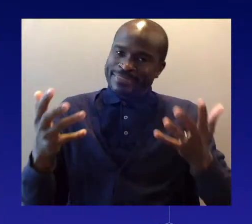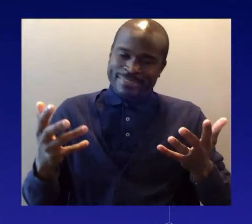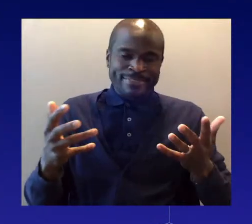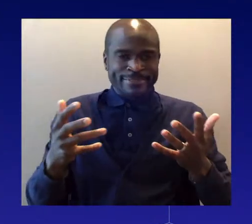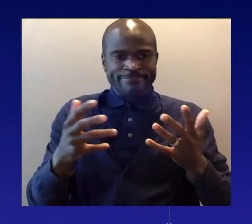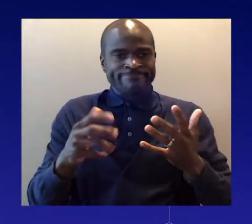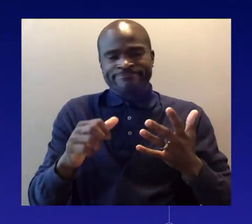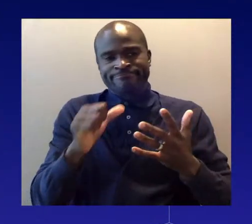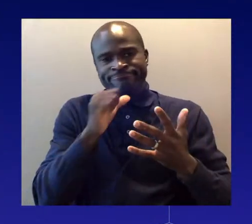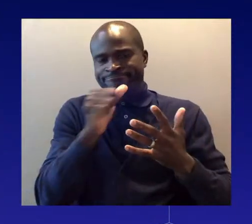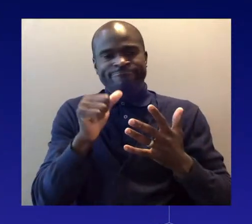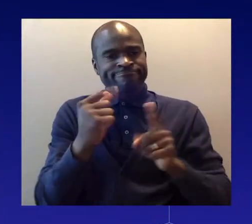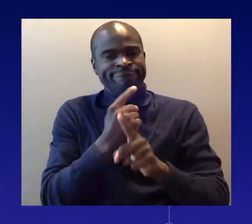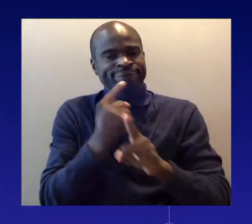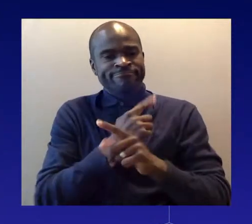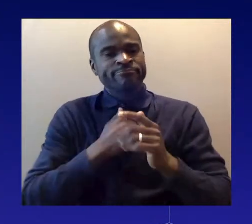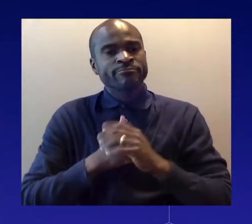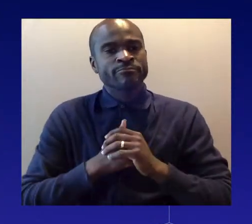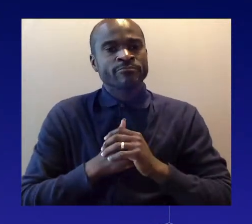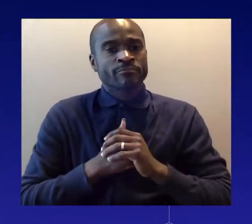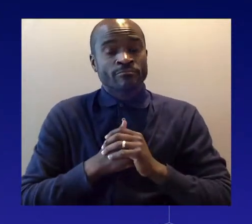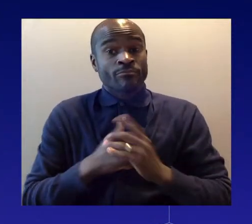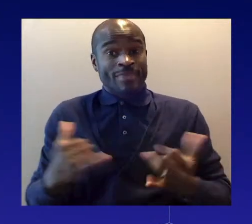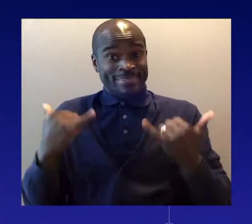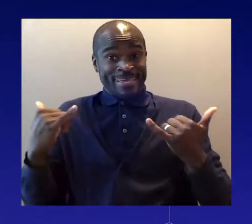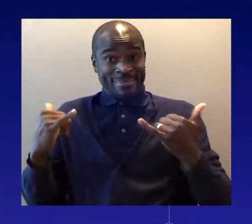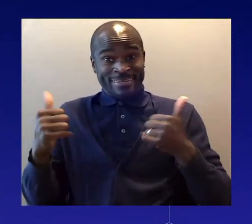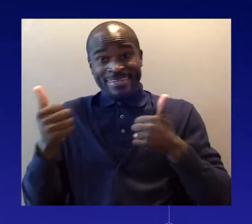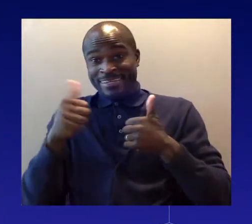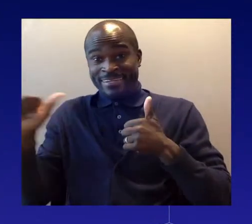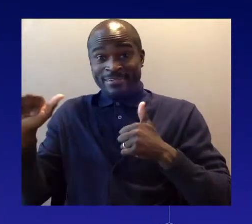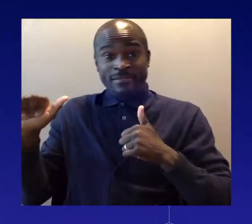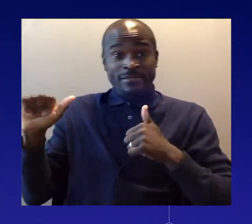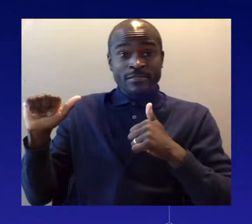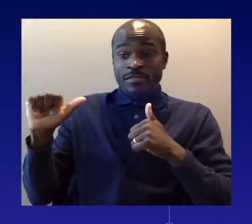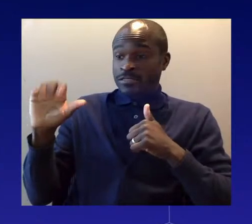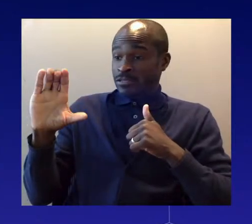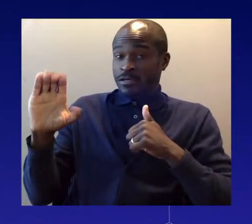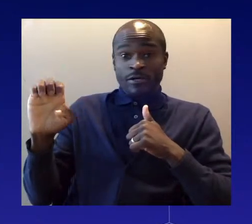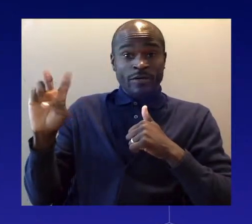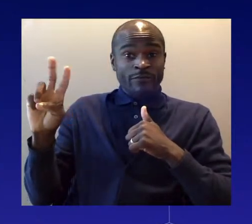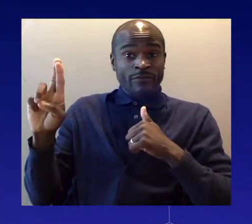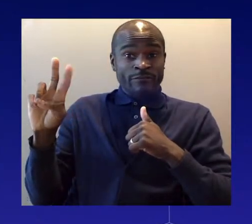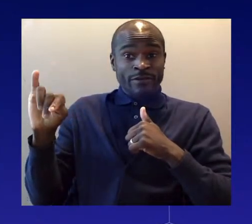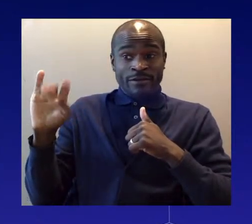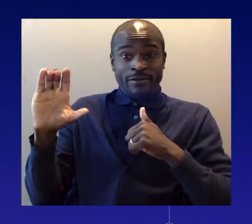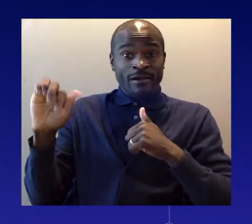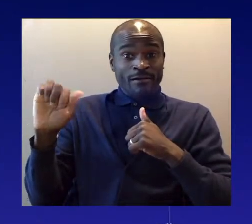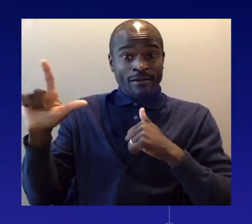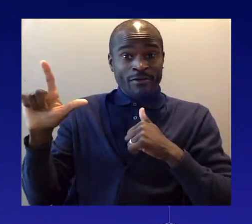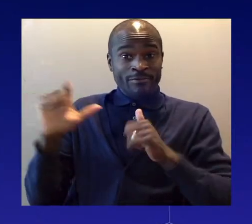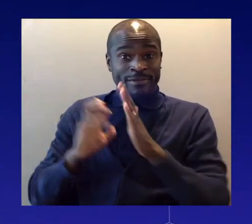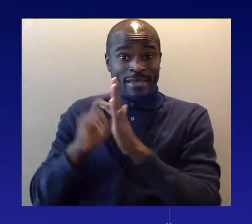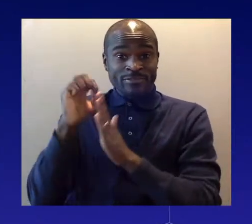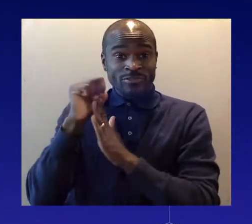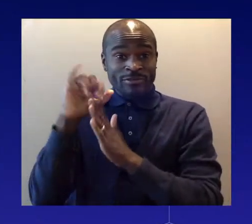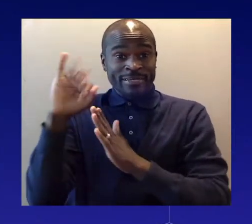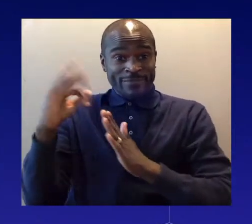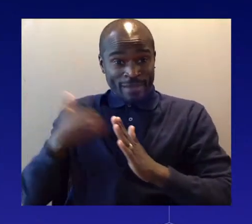we now have gotten to where we can prevent nearly every case of cervical cancer if we get the screenings and the HPV vaccines in